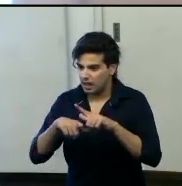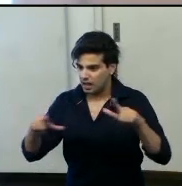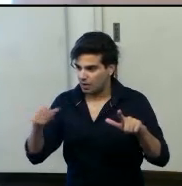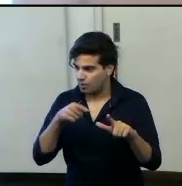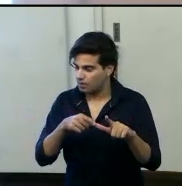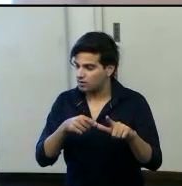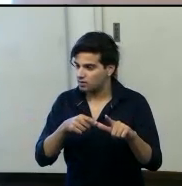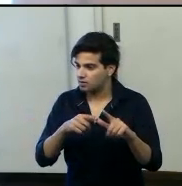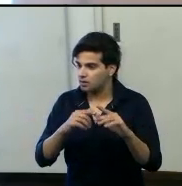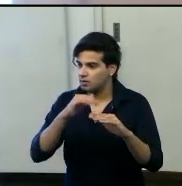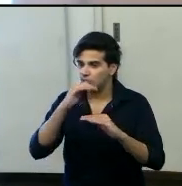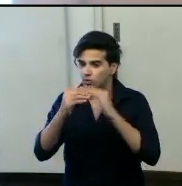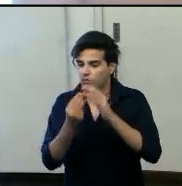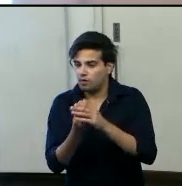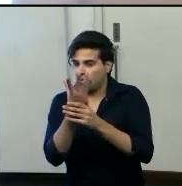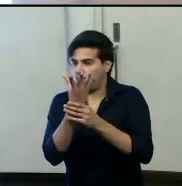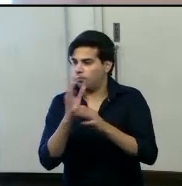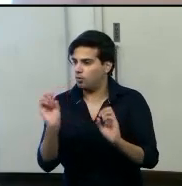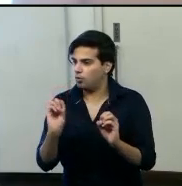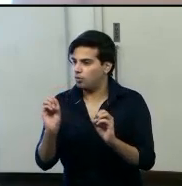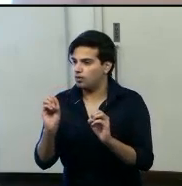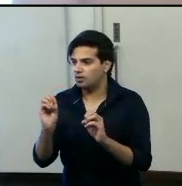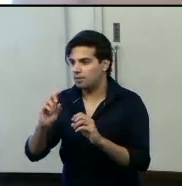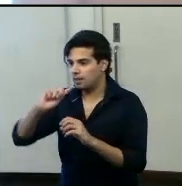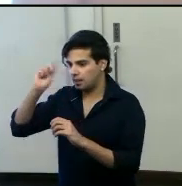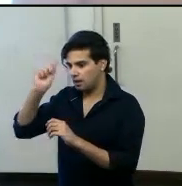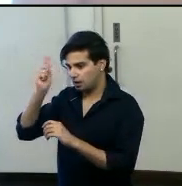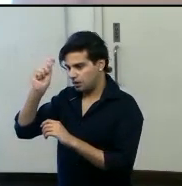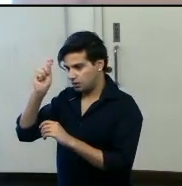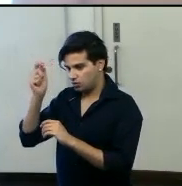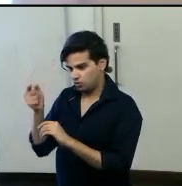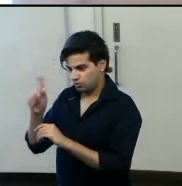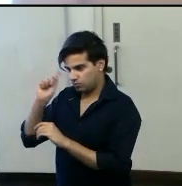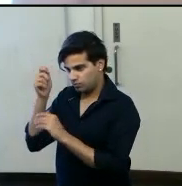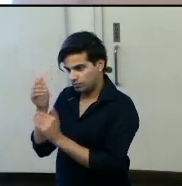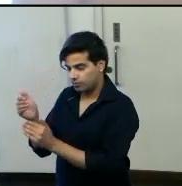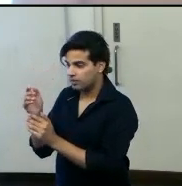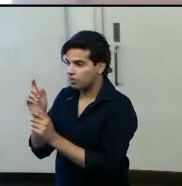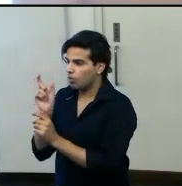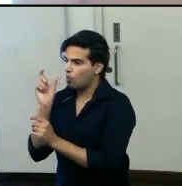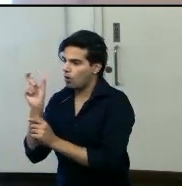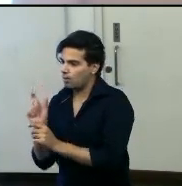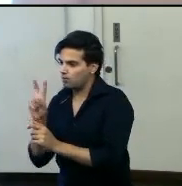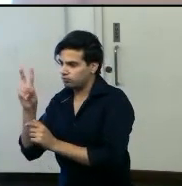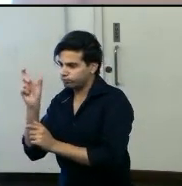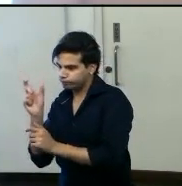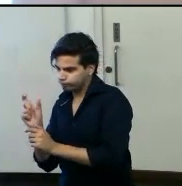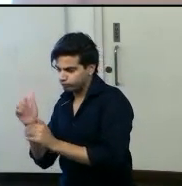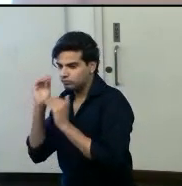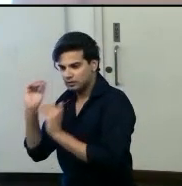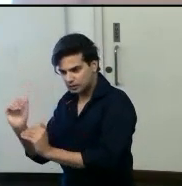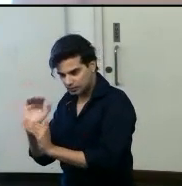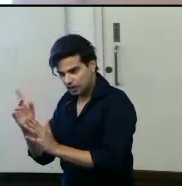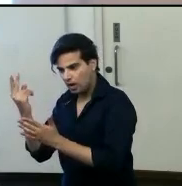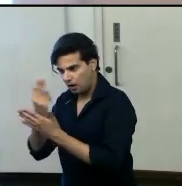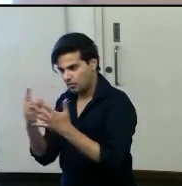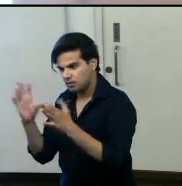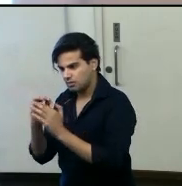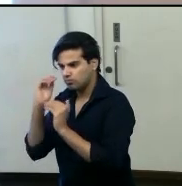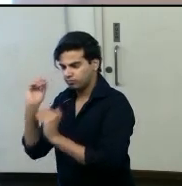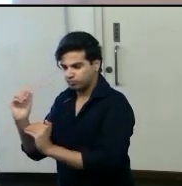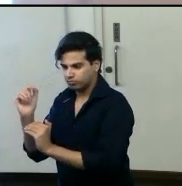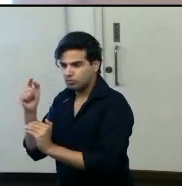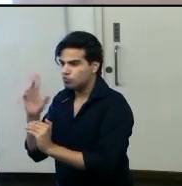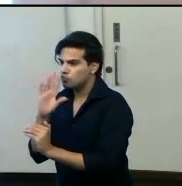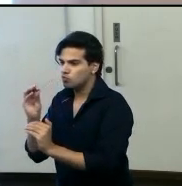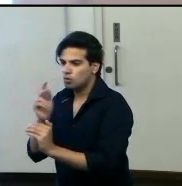have developed the words. Like for example, in English there is a range of vocabulary to describe or talk about art, which is not